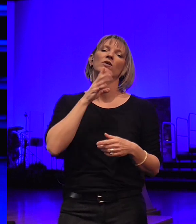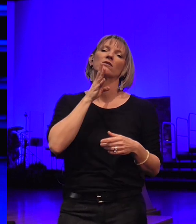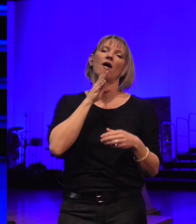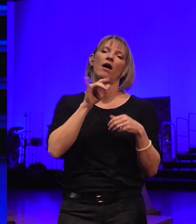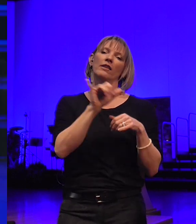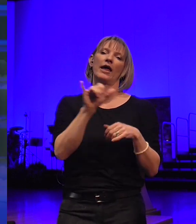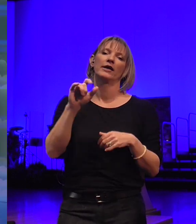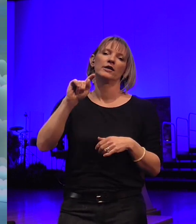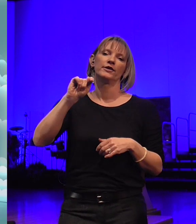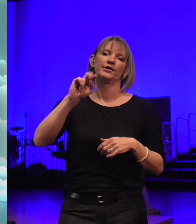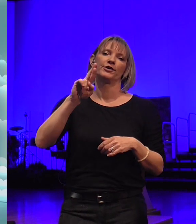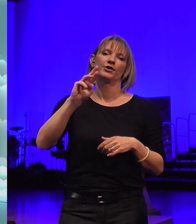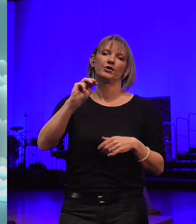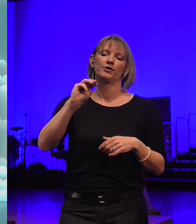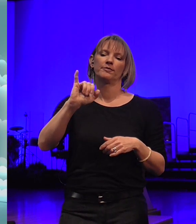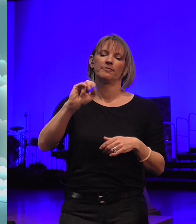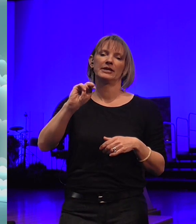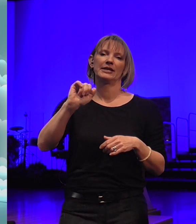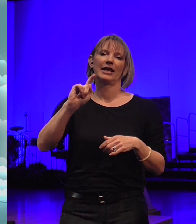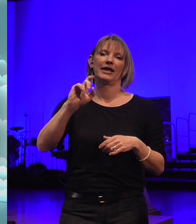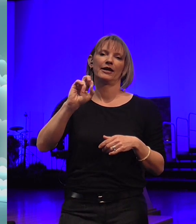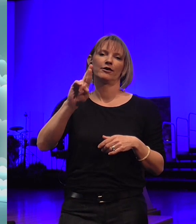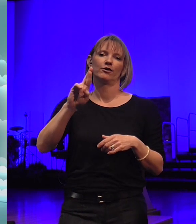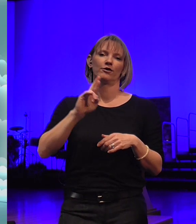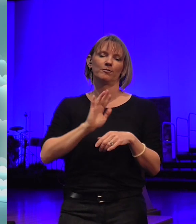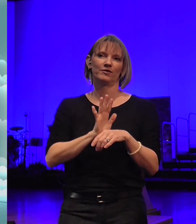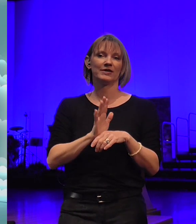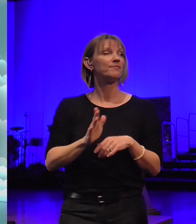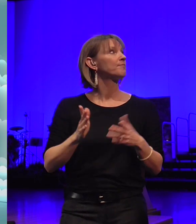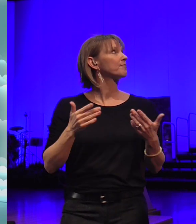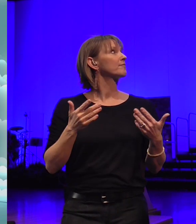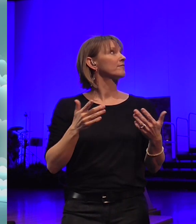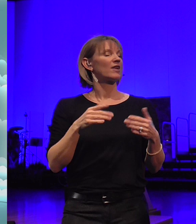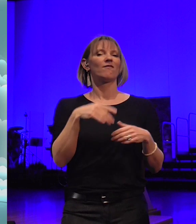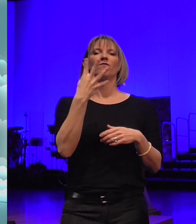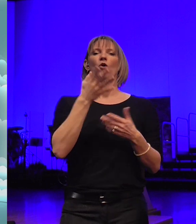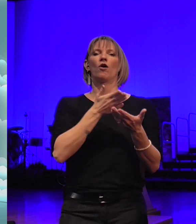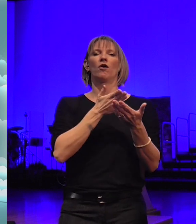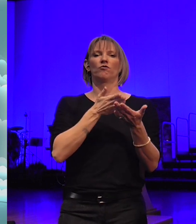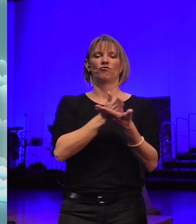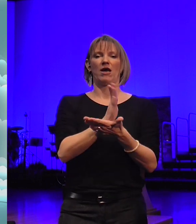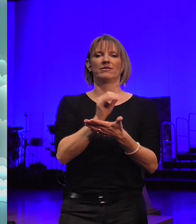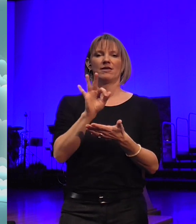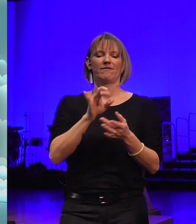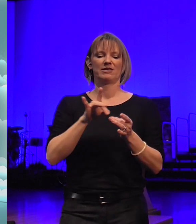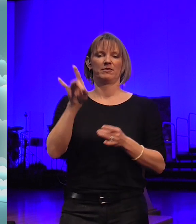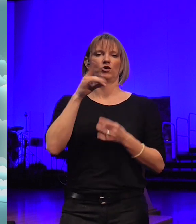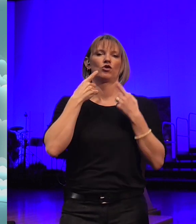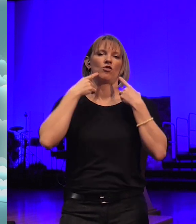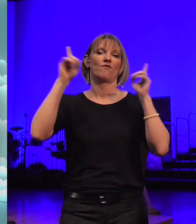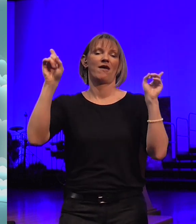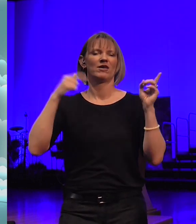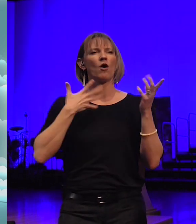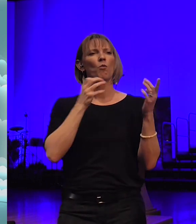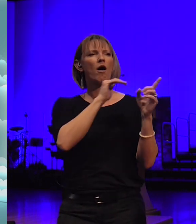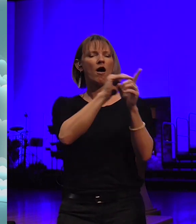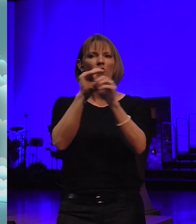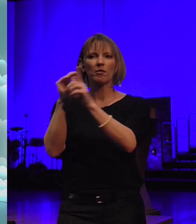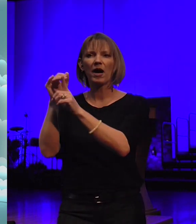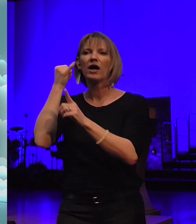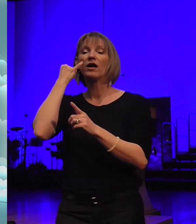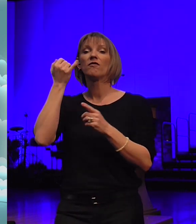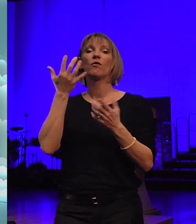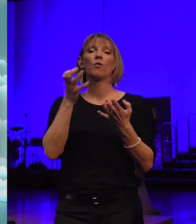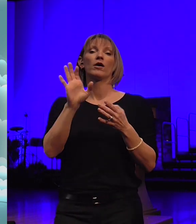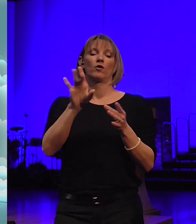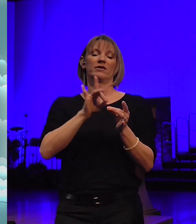series. Before we begin our Back to Basics series, the 4 Rites of Spiritual Thriving, I want to remind you that if you want to